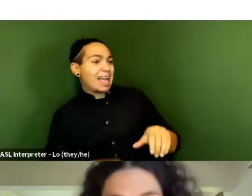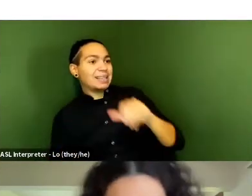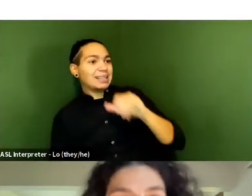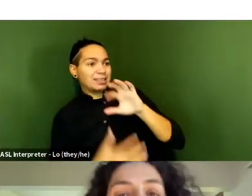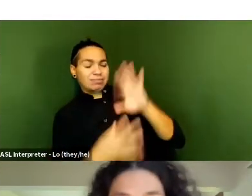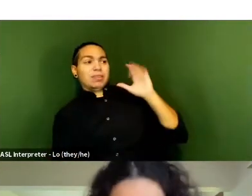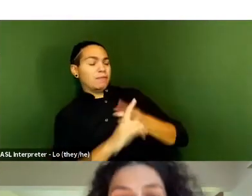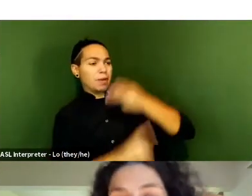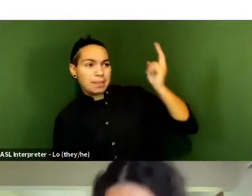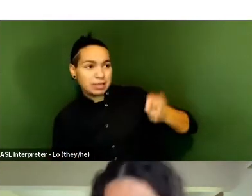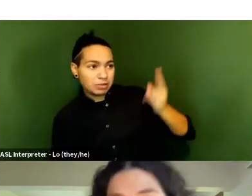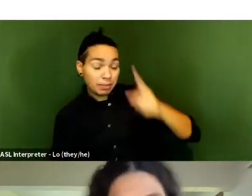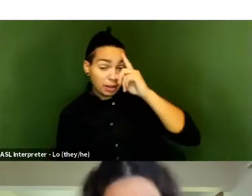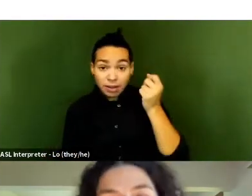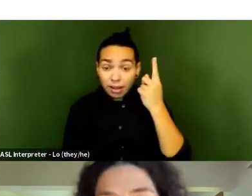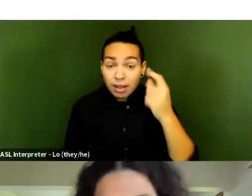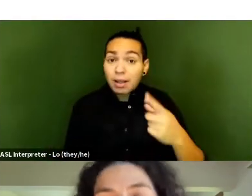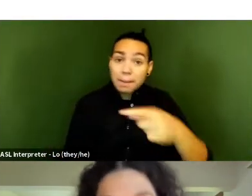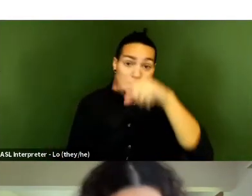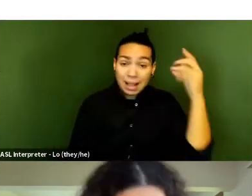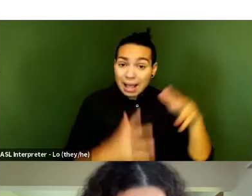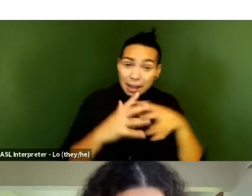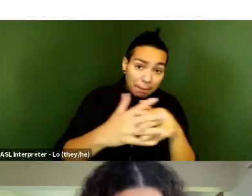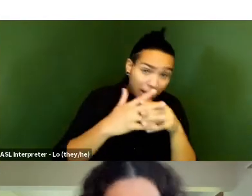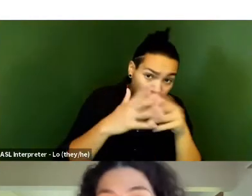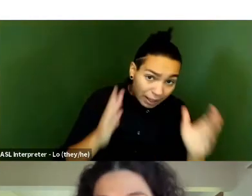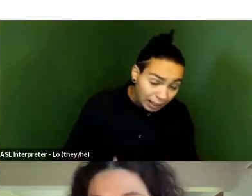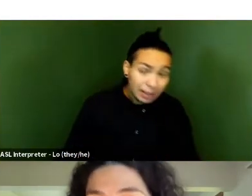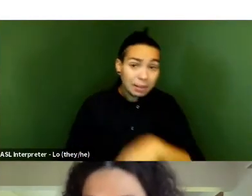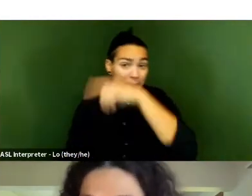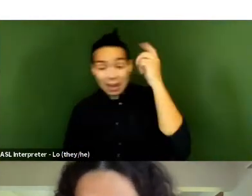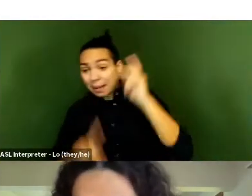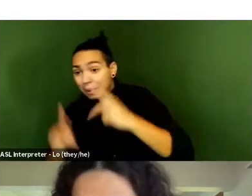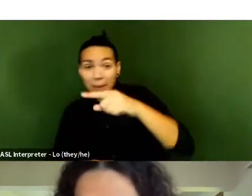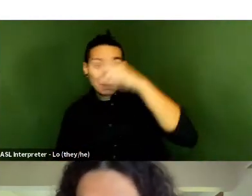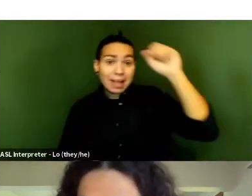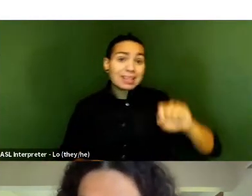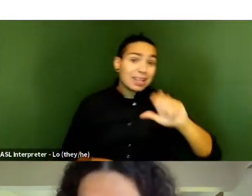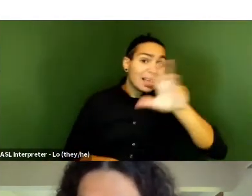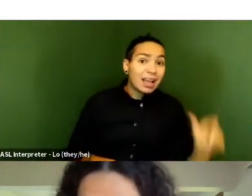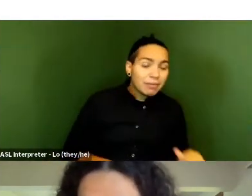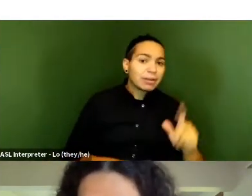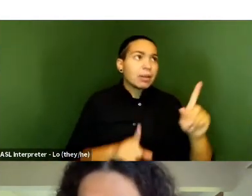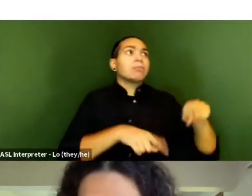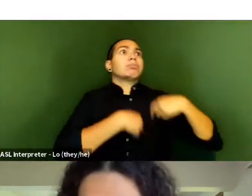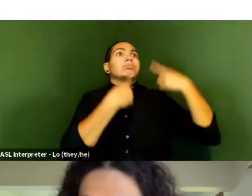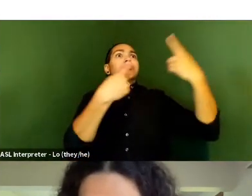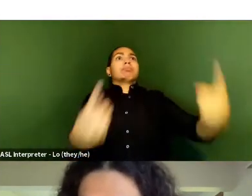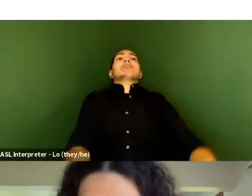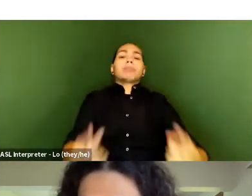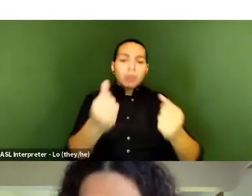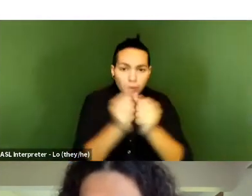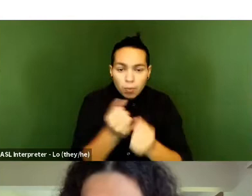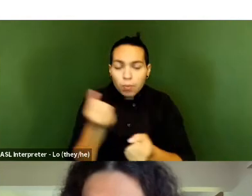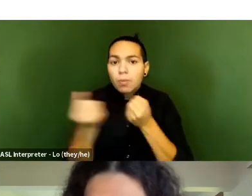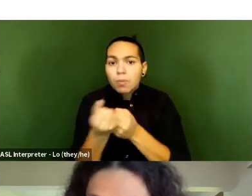a long history of Black Americans, Black people, Black South Africans have always been in solidarity, let's be real, with Palestine and